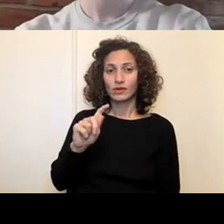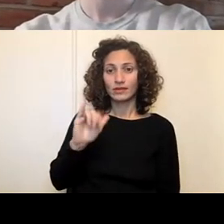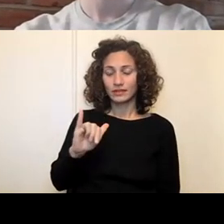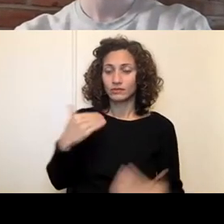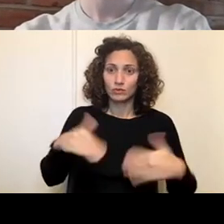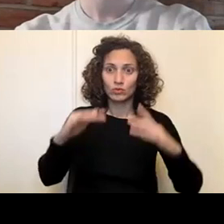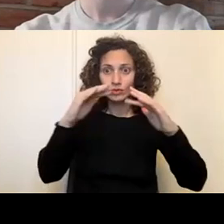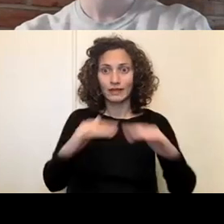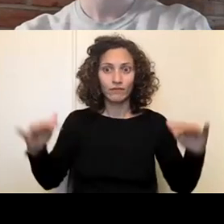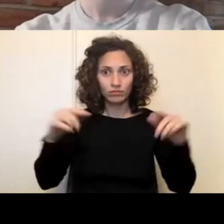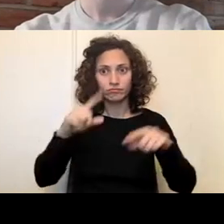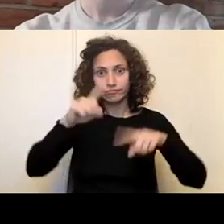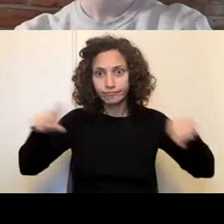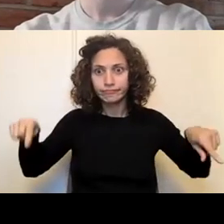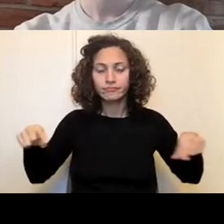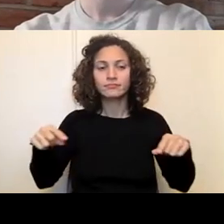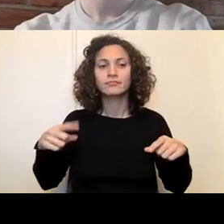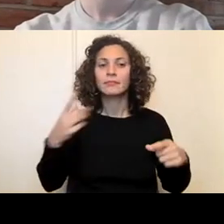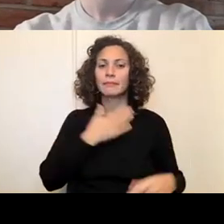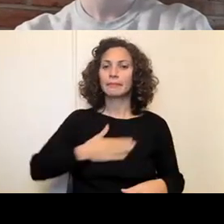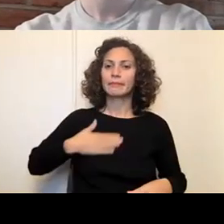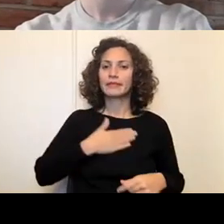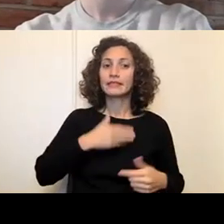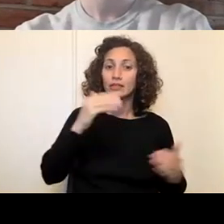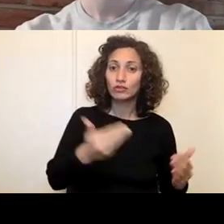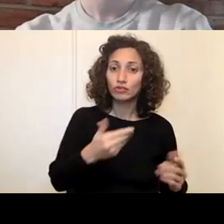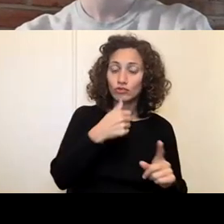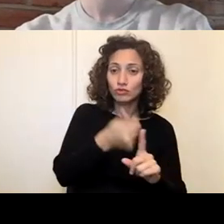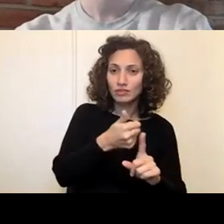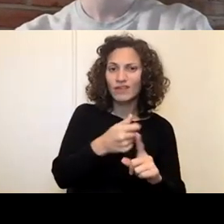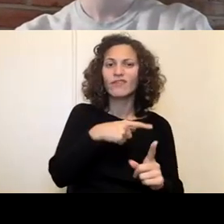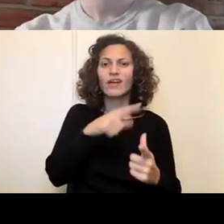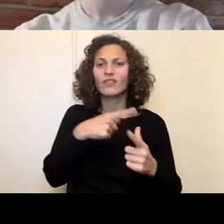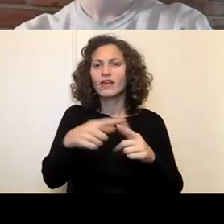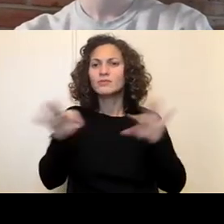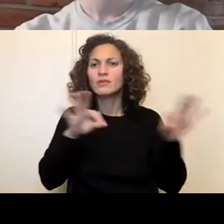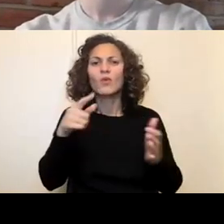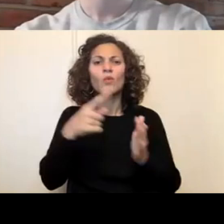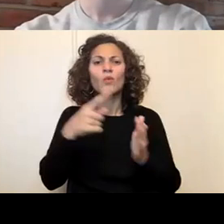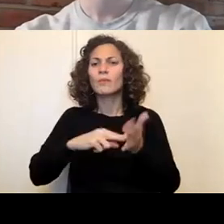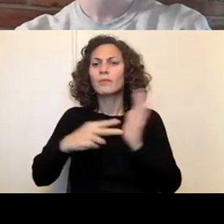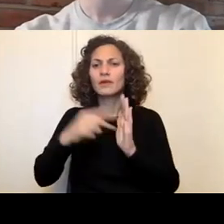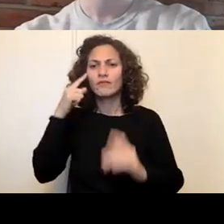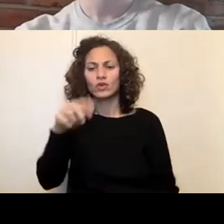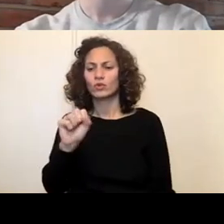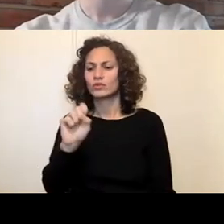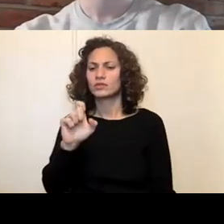what does sexuality mean to you? And Robin, do you want to go first?